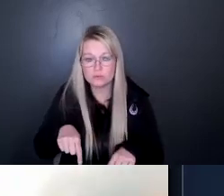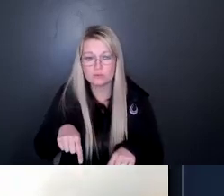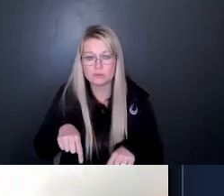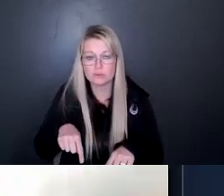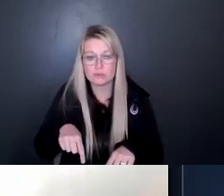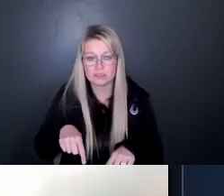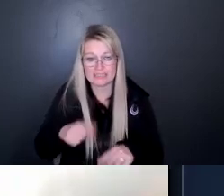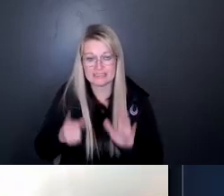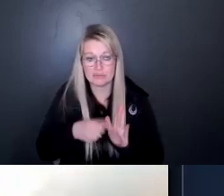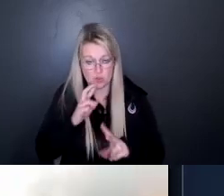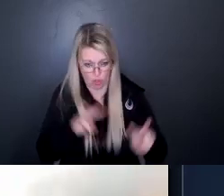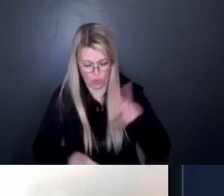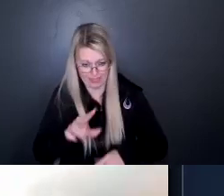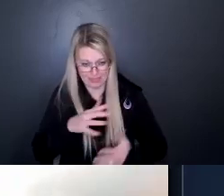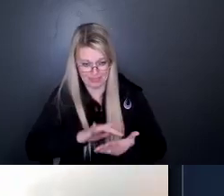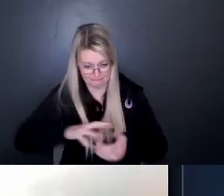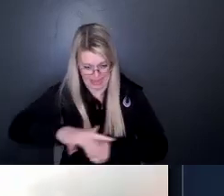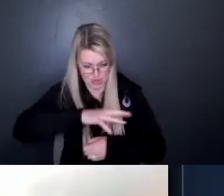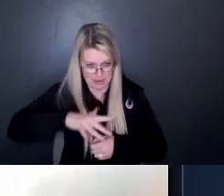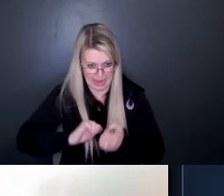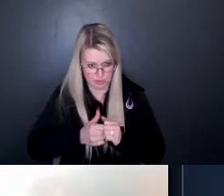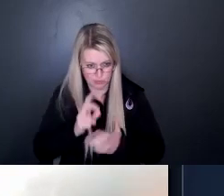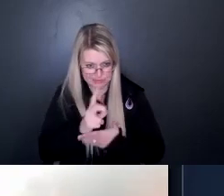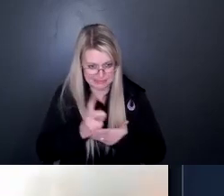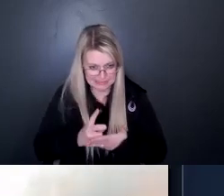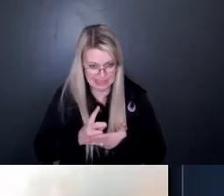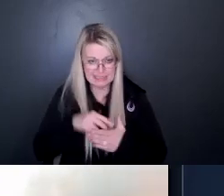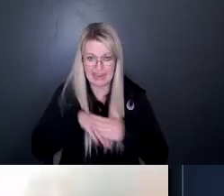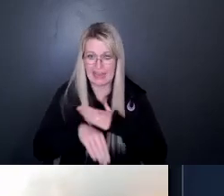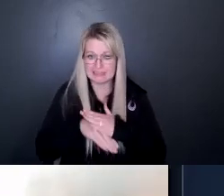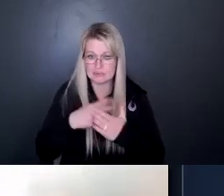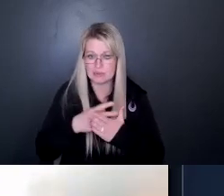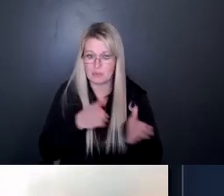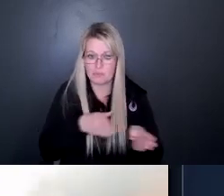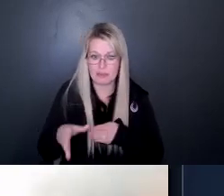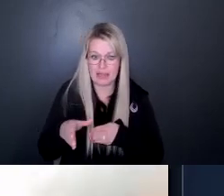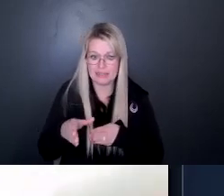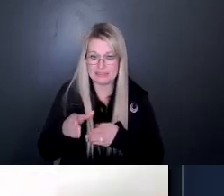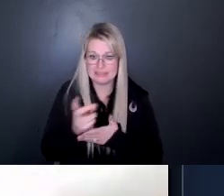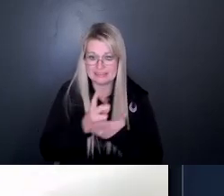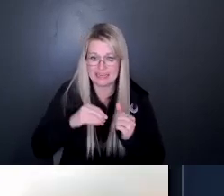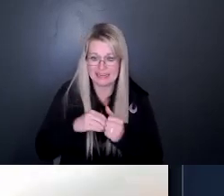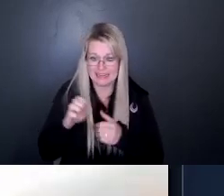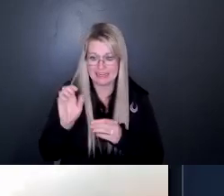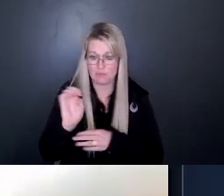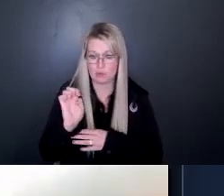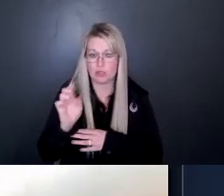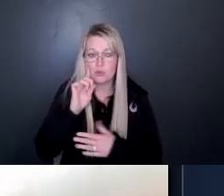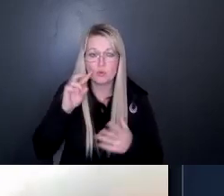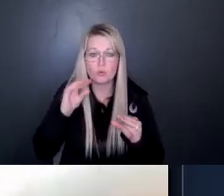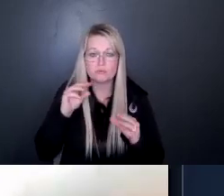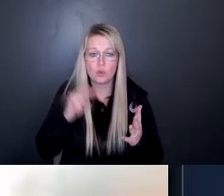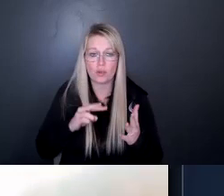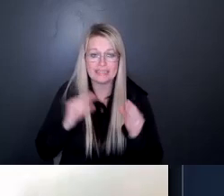access to learning environment. How do you design access to learning environment in emergencies? We look at teaching and